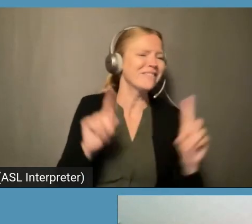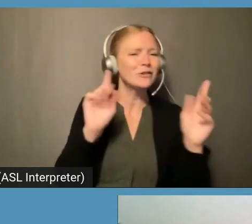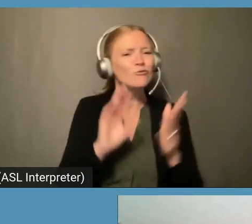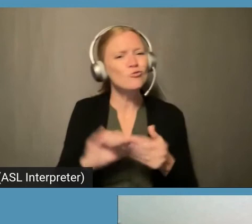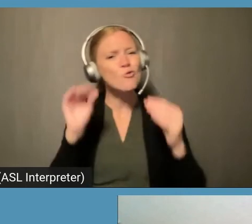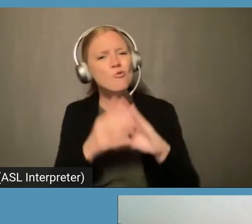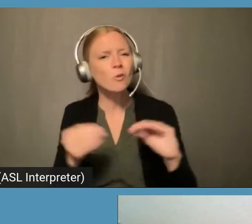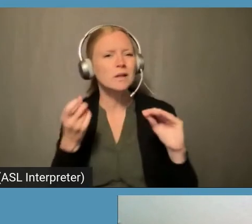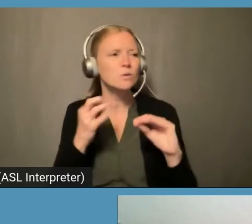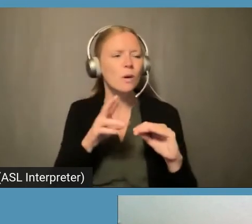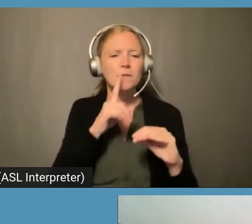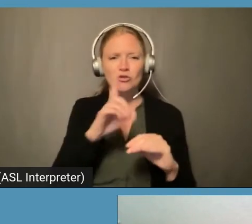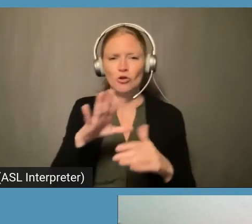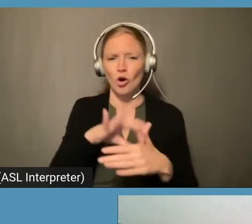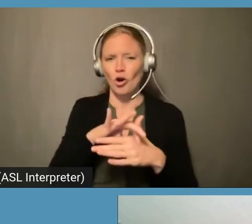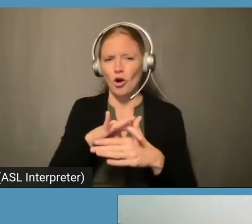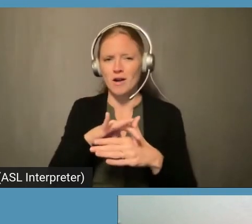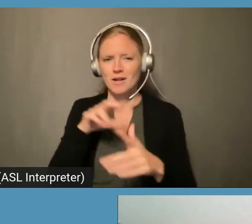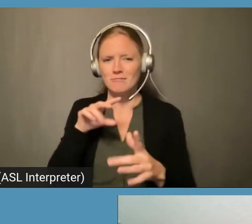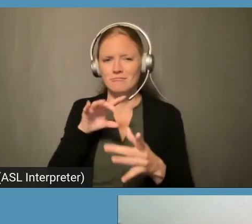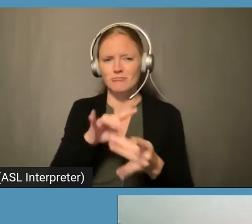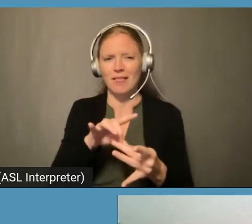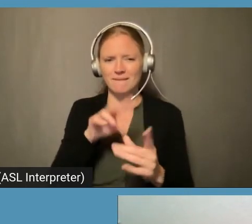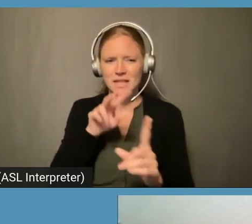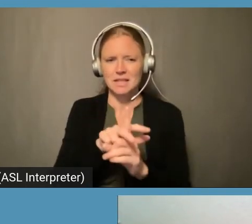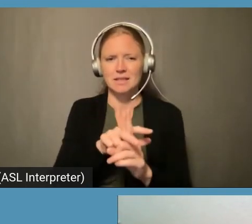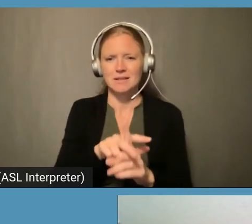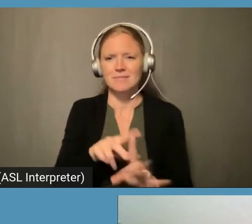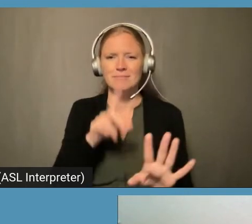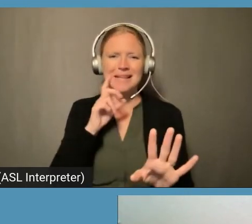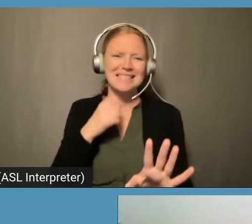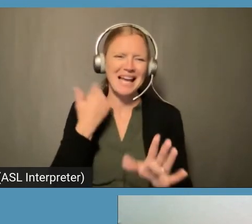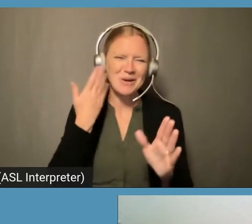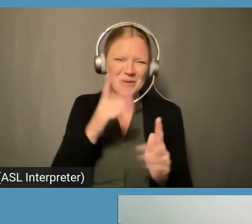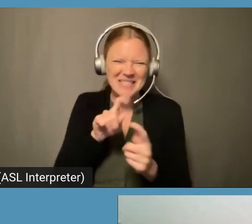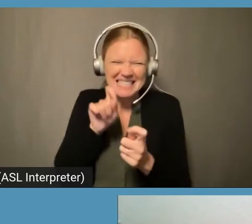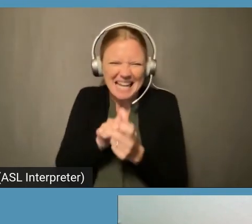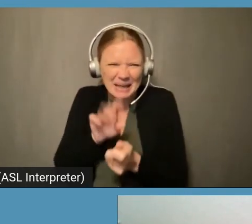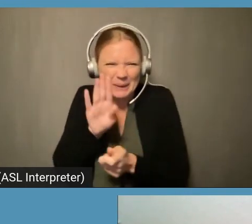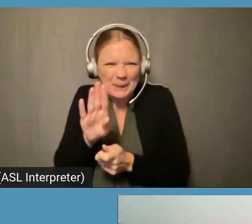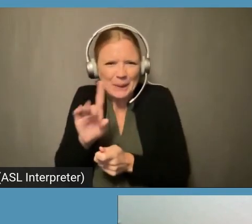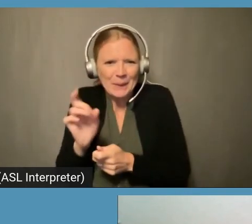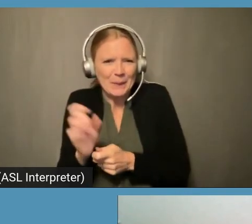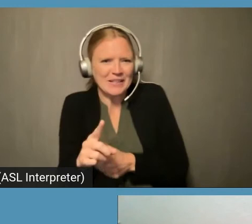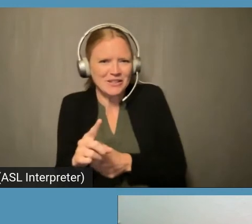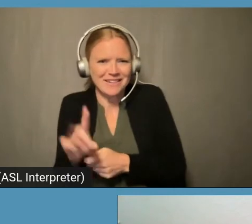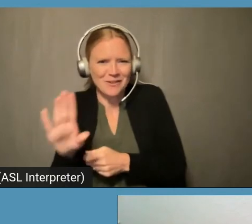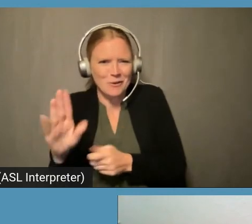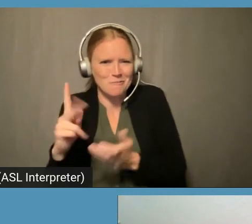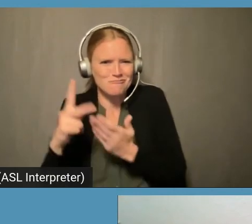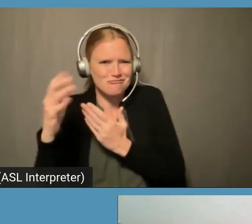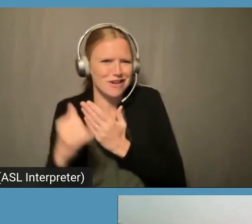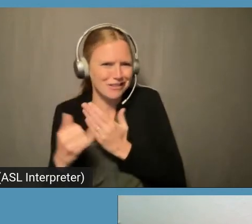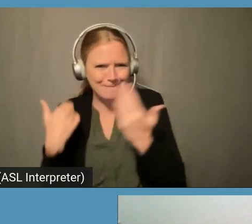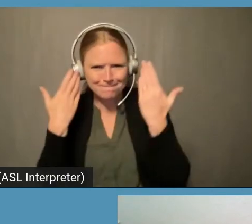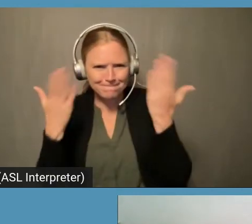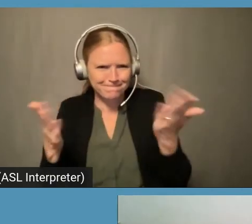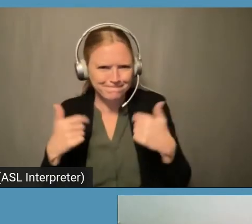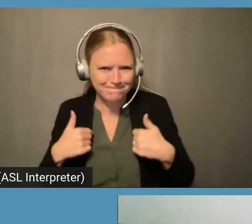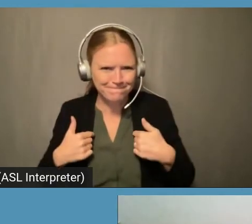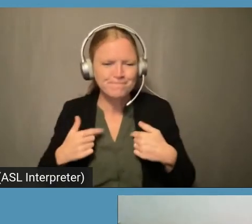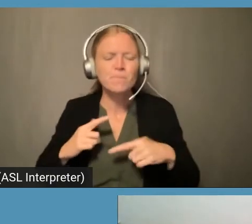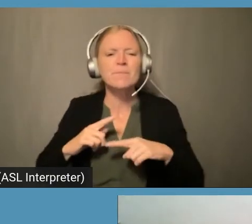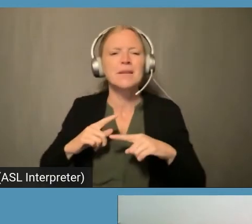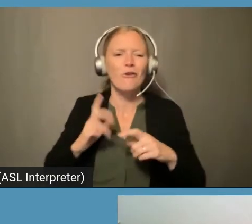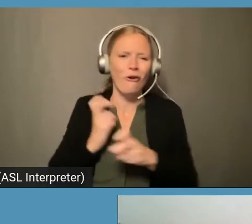to the moment. So without knowing a little more about the context of your question, it's hard to answer the specifics. But